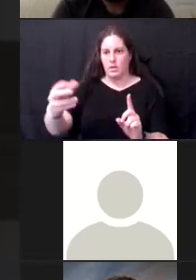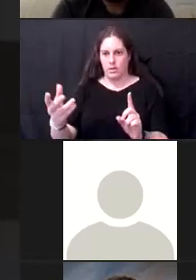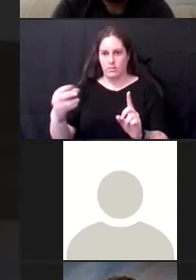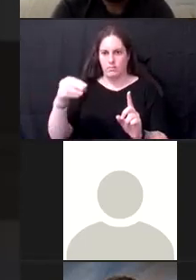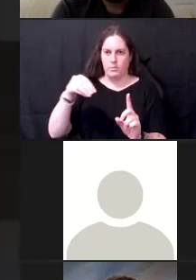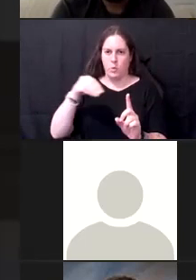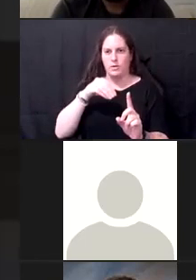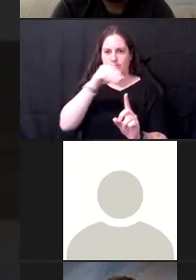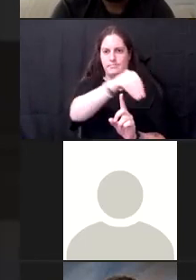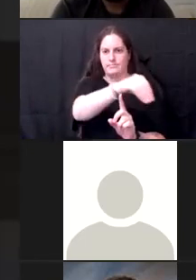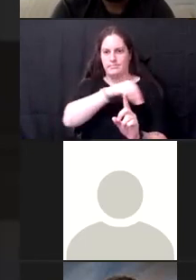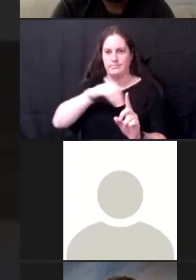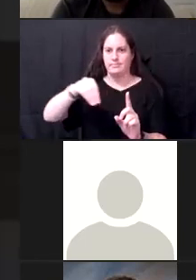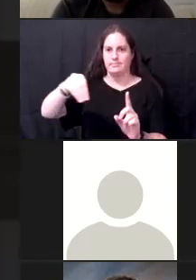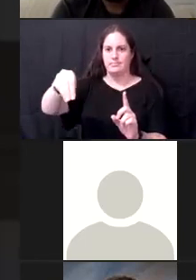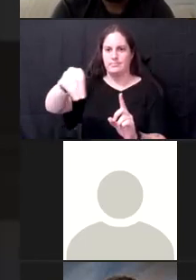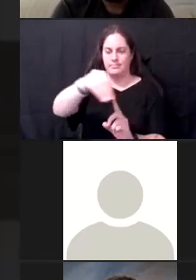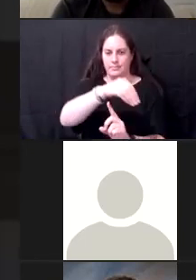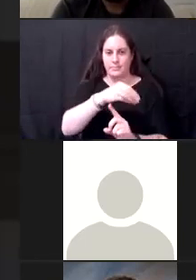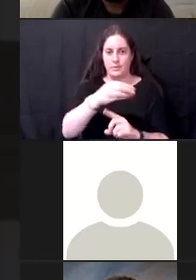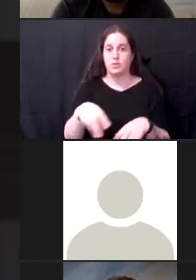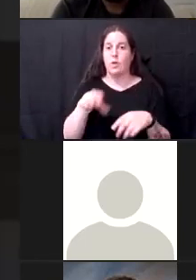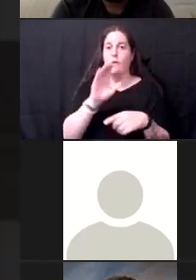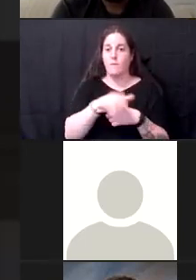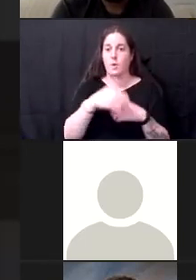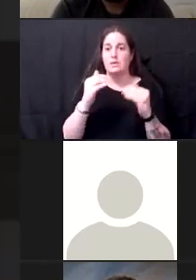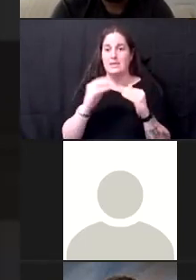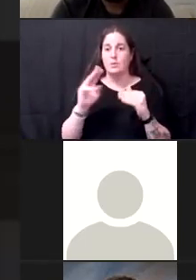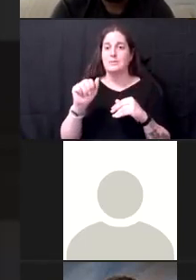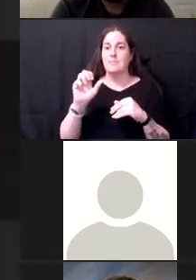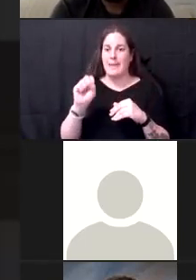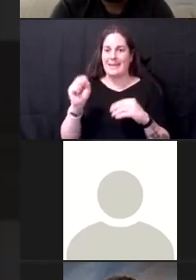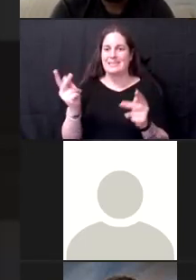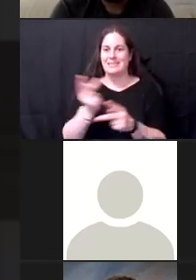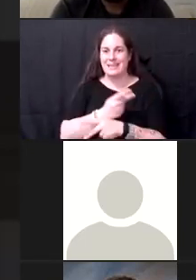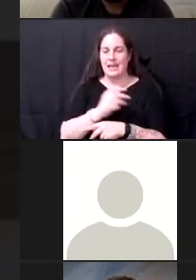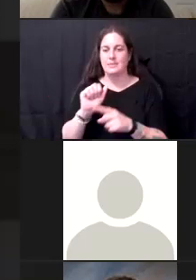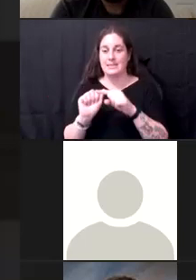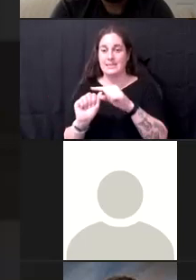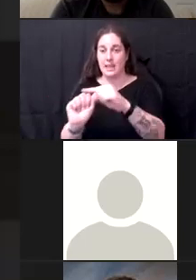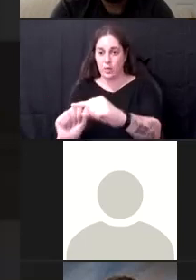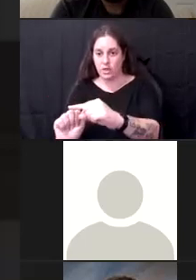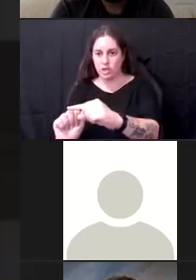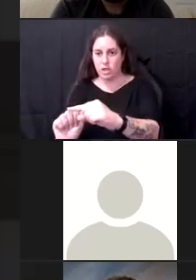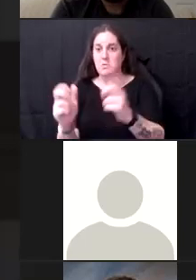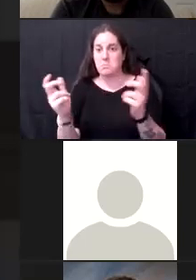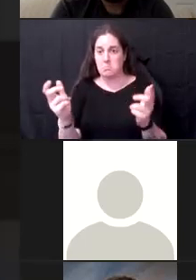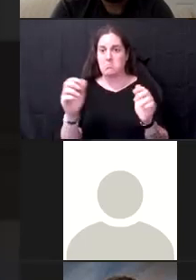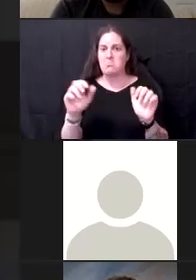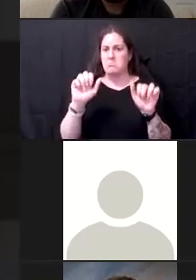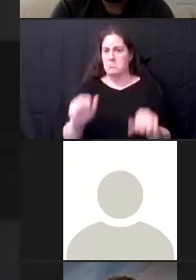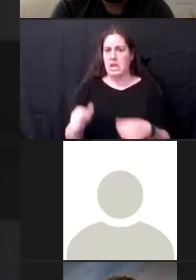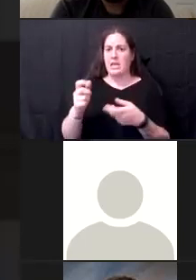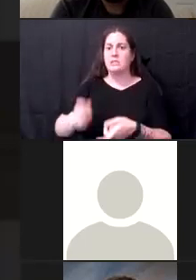so if force is equal to mass times acceleration, we can simply substitute v squared